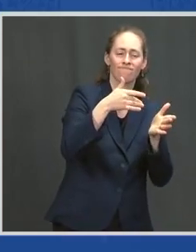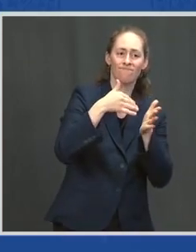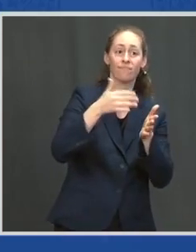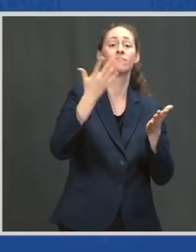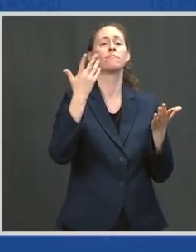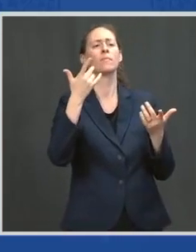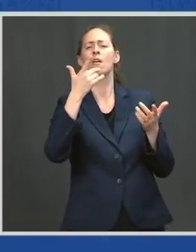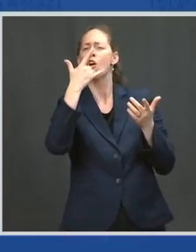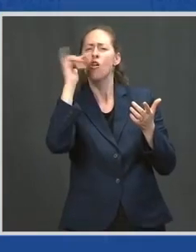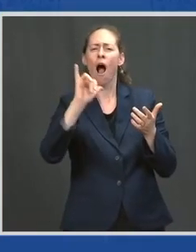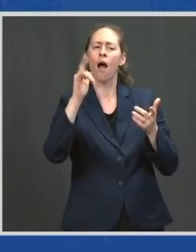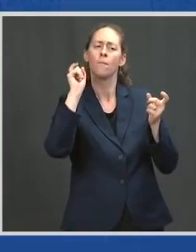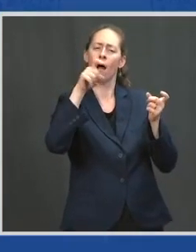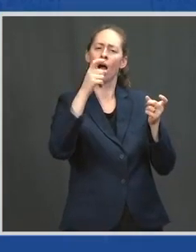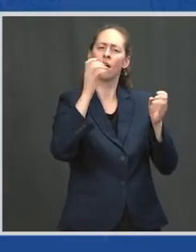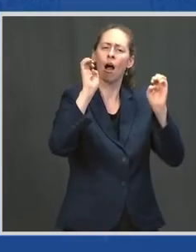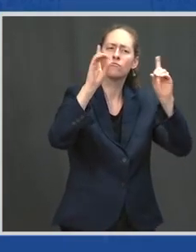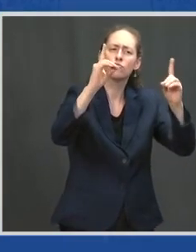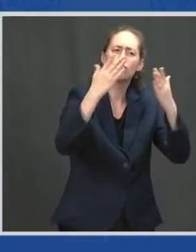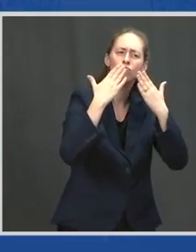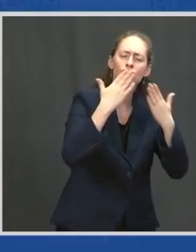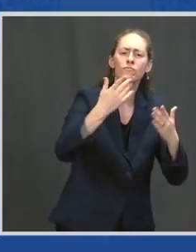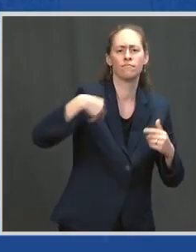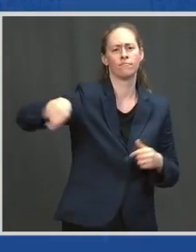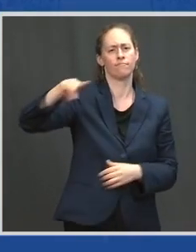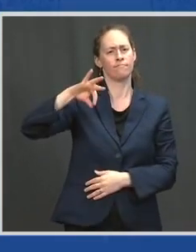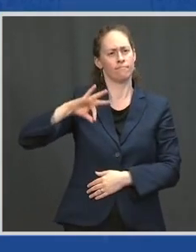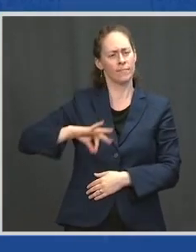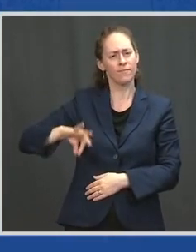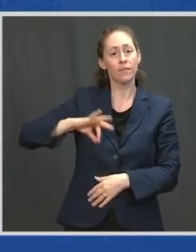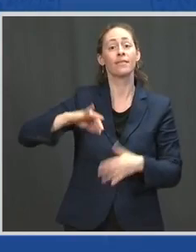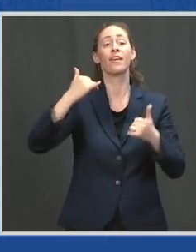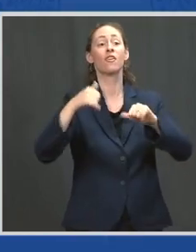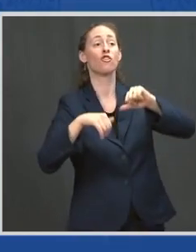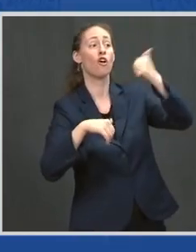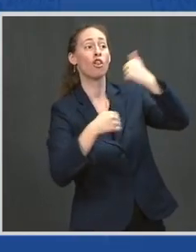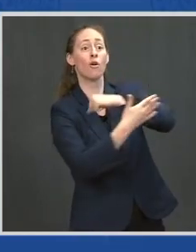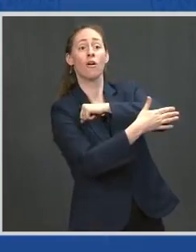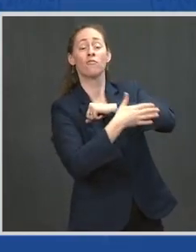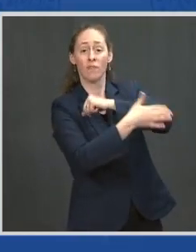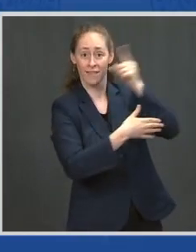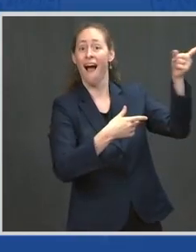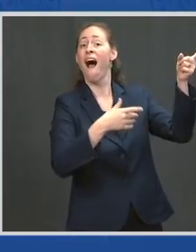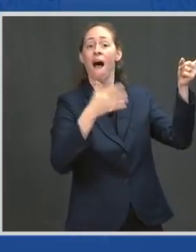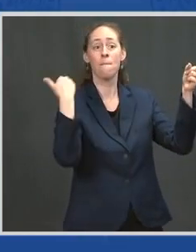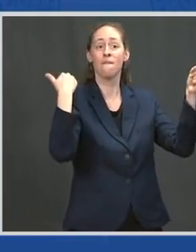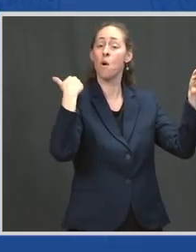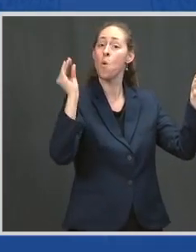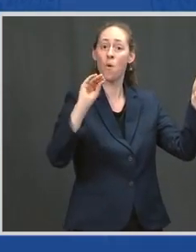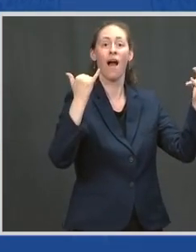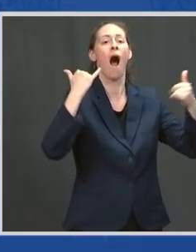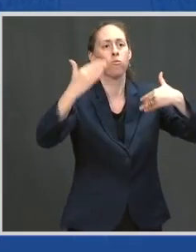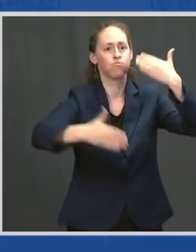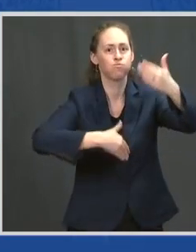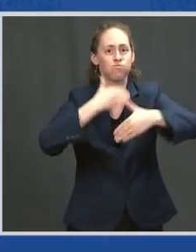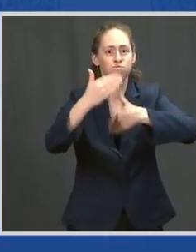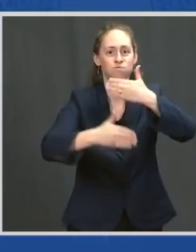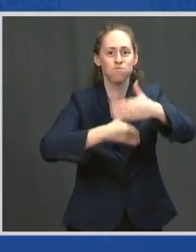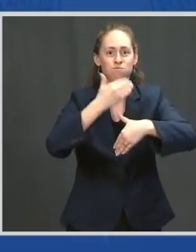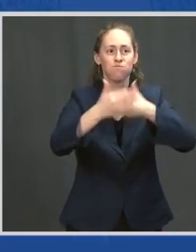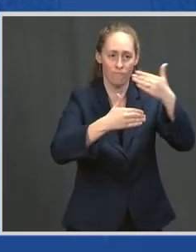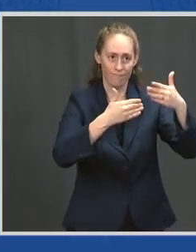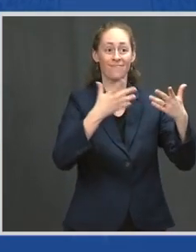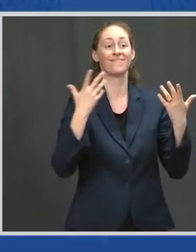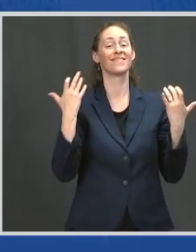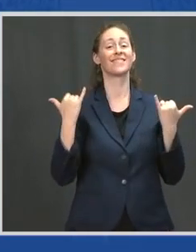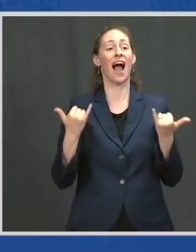from that. But the rest of the world has caught up to us. The rest of the world has caught up to us. They're not waiting. And 12 years is no longer